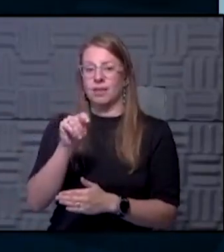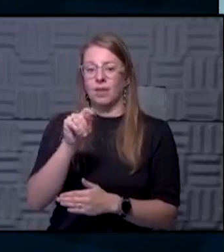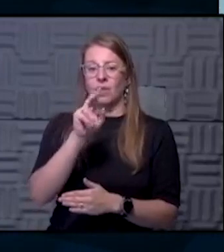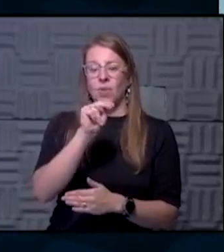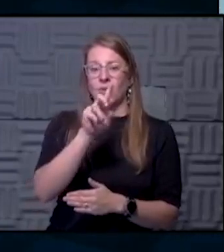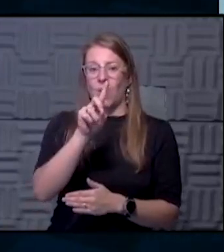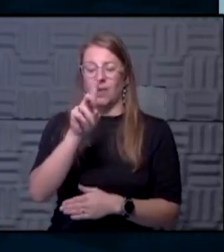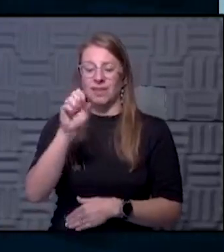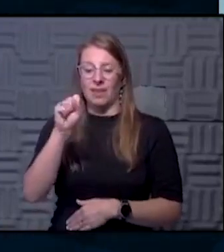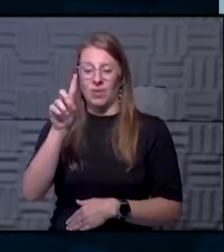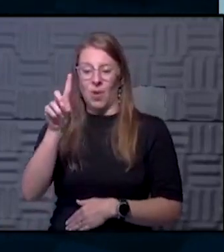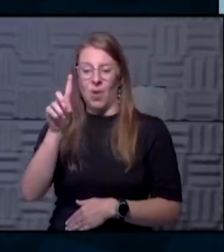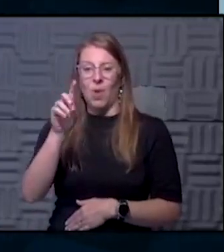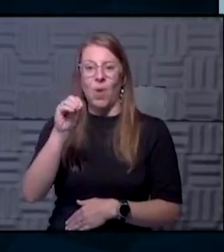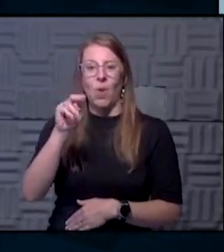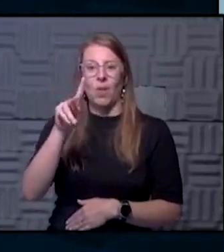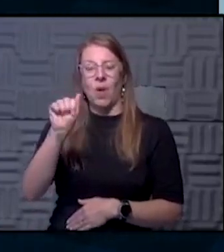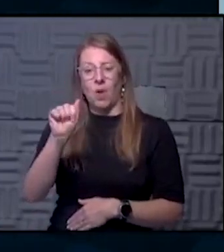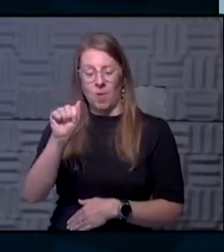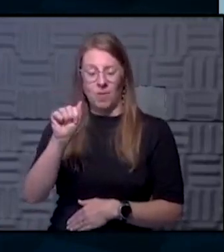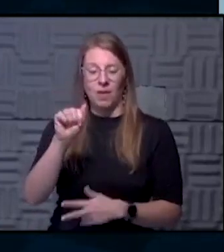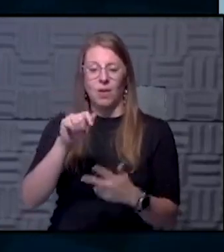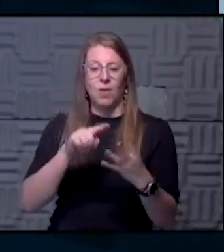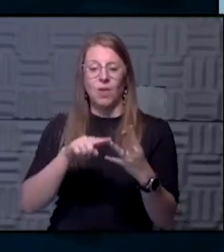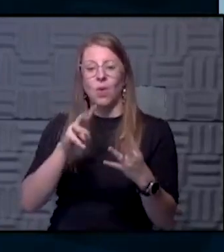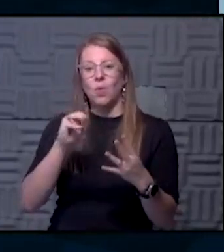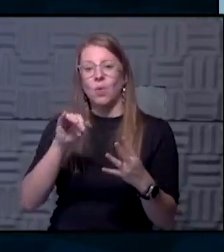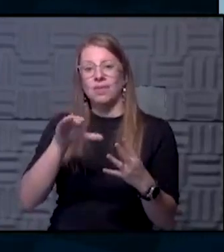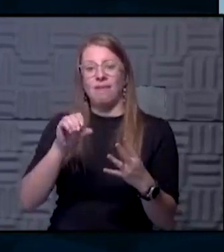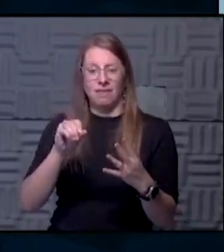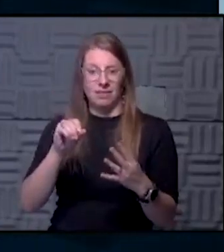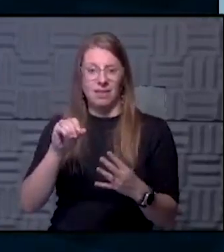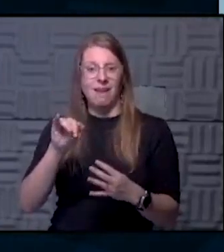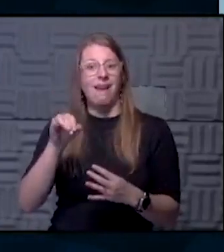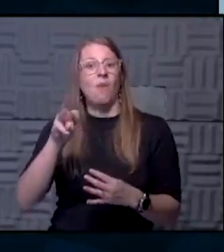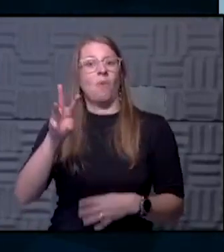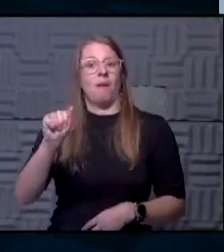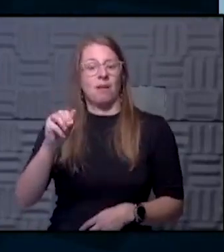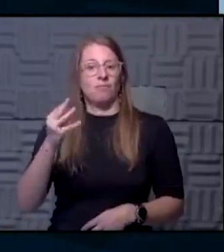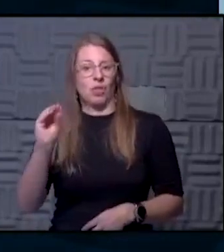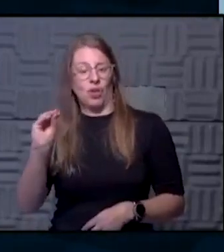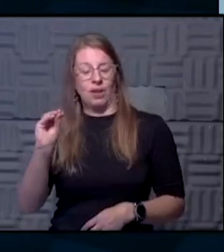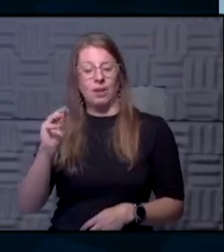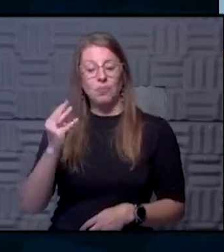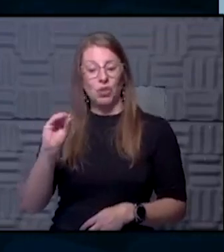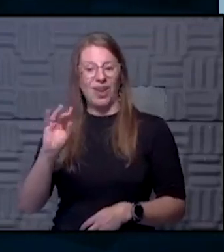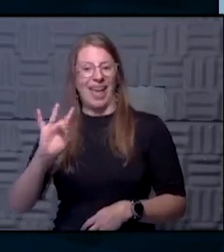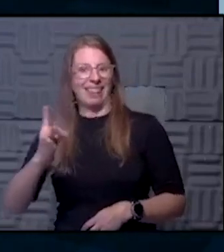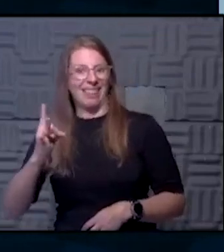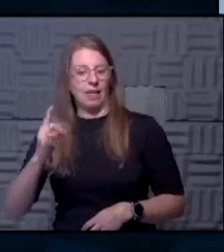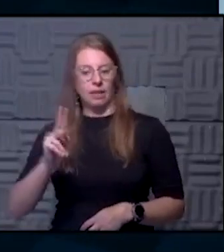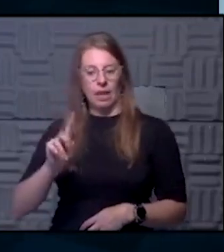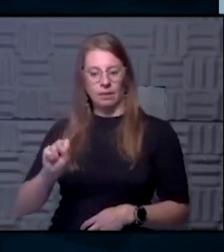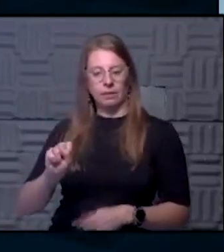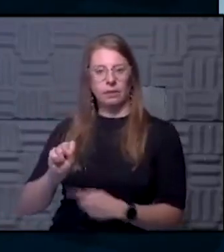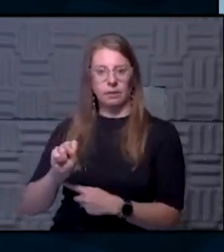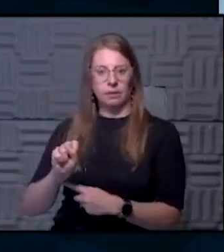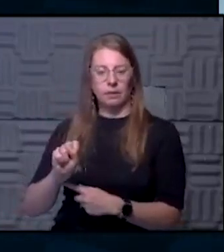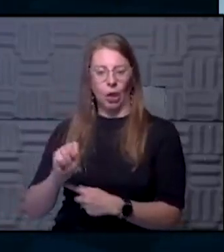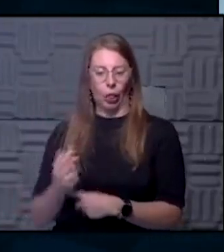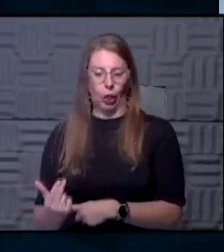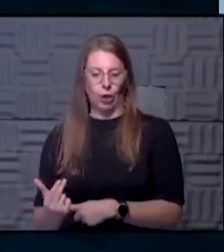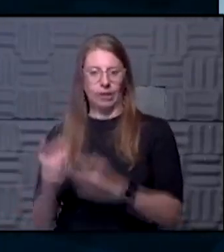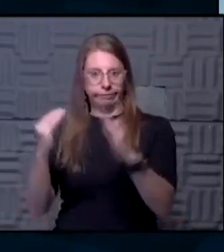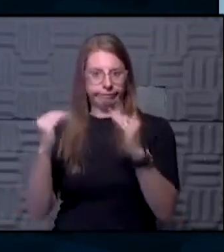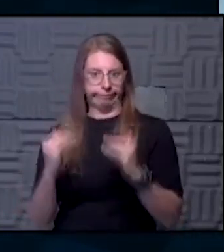Dakota, Oklahoma, Wisconsin, Arkansas, Iowa, Missouri. Missouri's 8th. Kansas happens to be